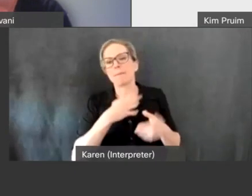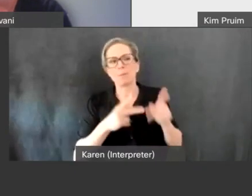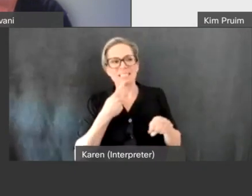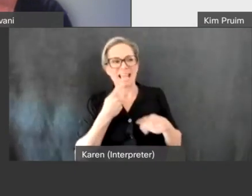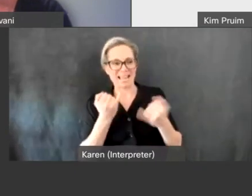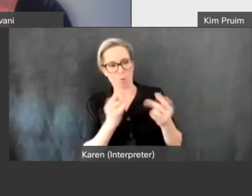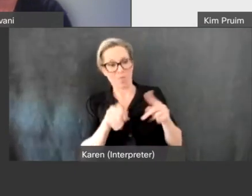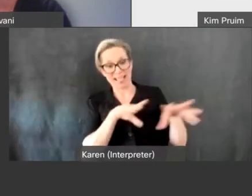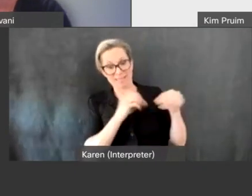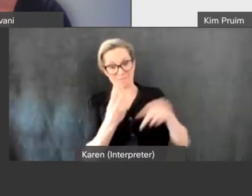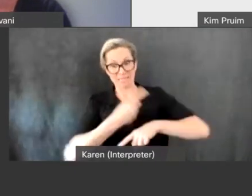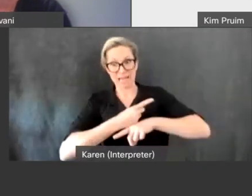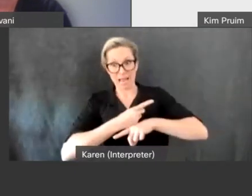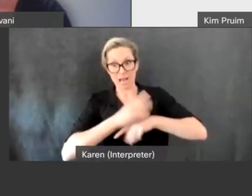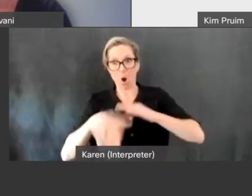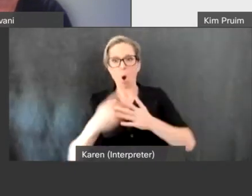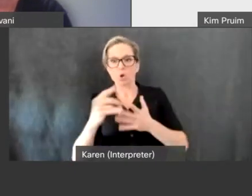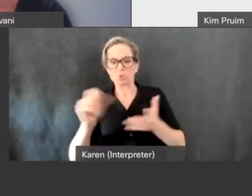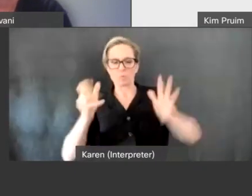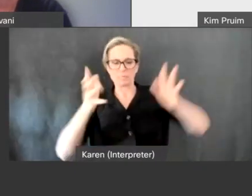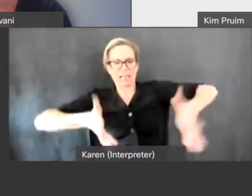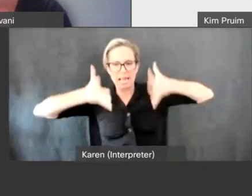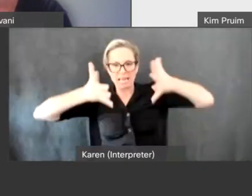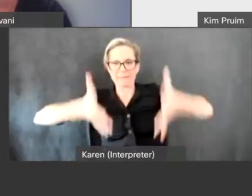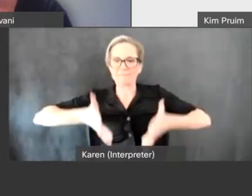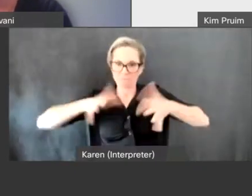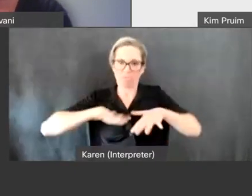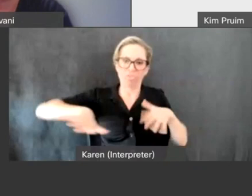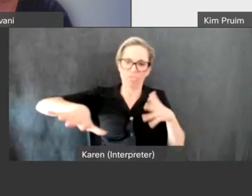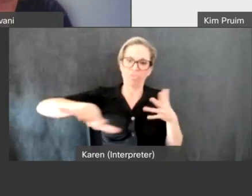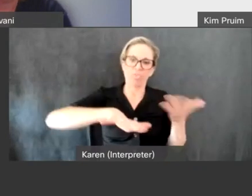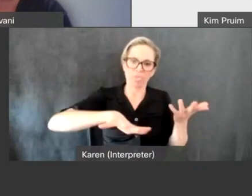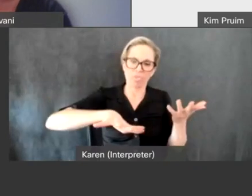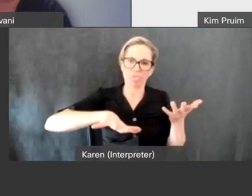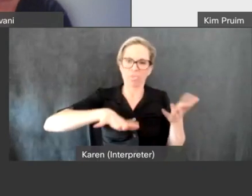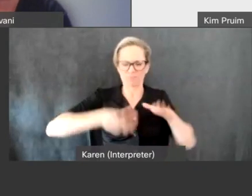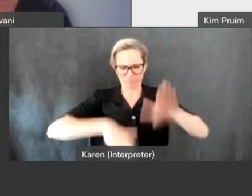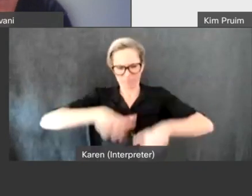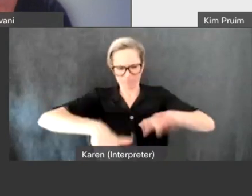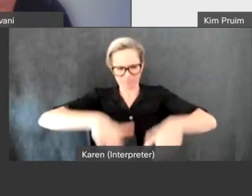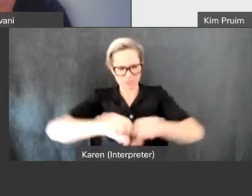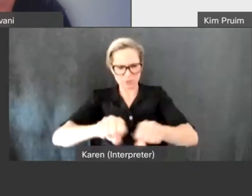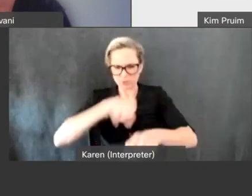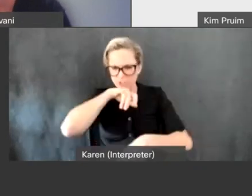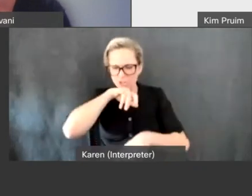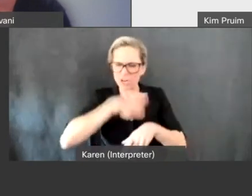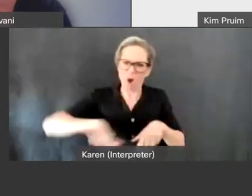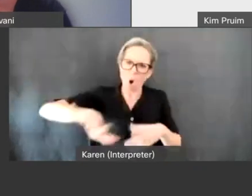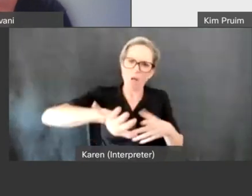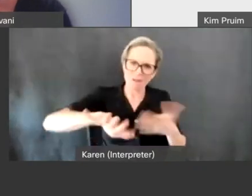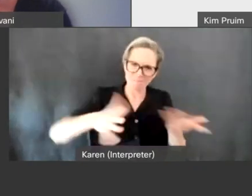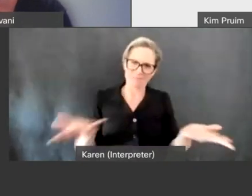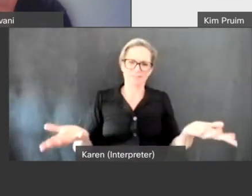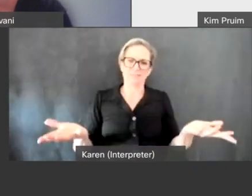of the day, all of their tools are just left all over the place. There's footprints everywhere, and it becomes really